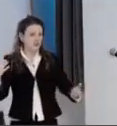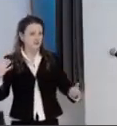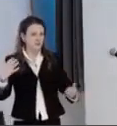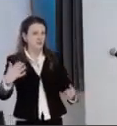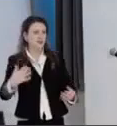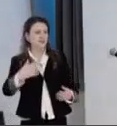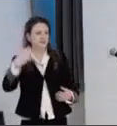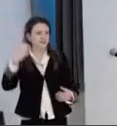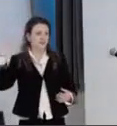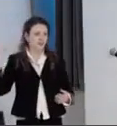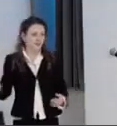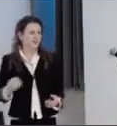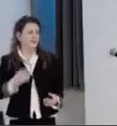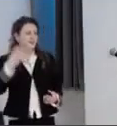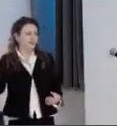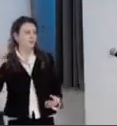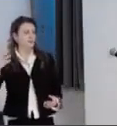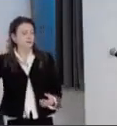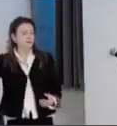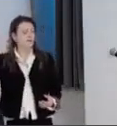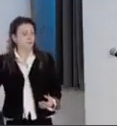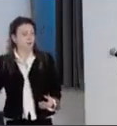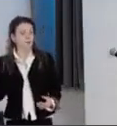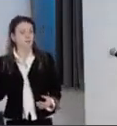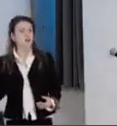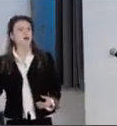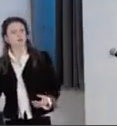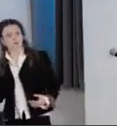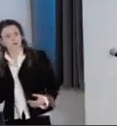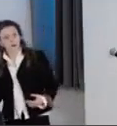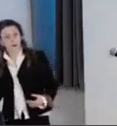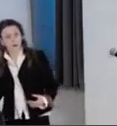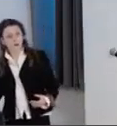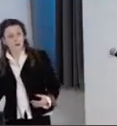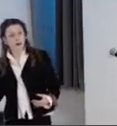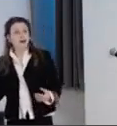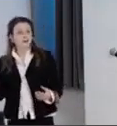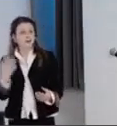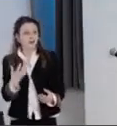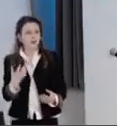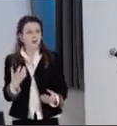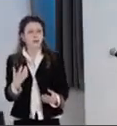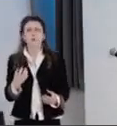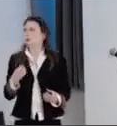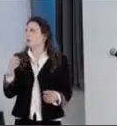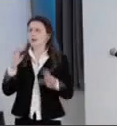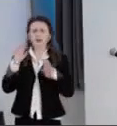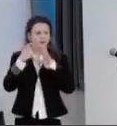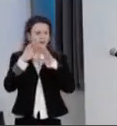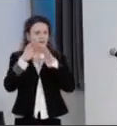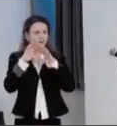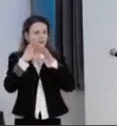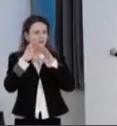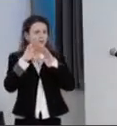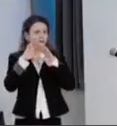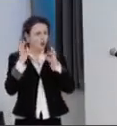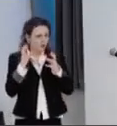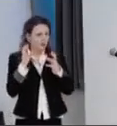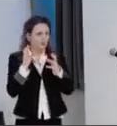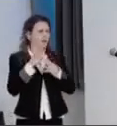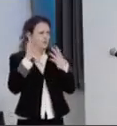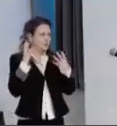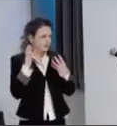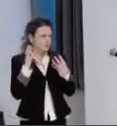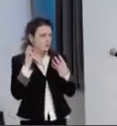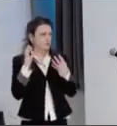this contrast between this very delicate and ethereal appearance from afar, and their much more